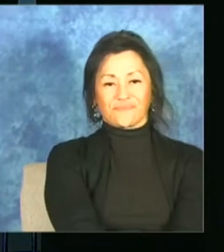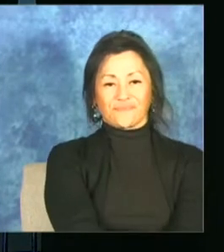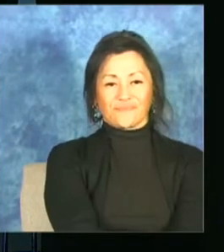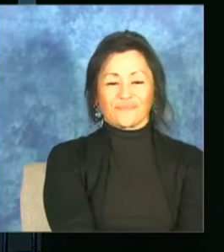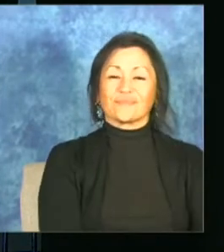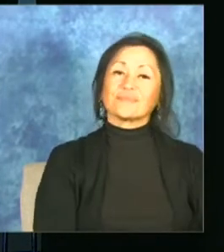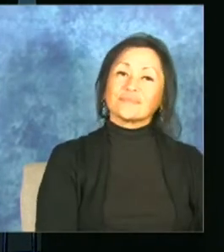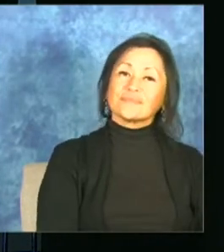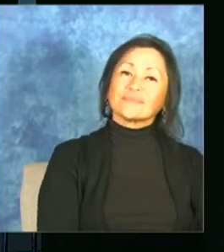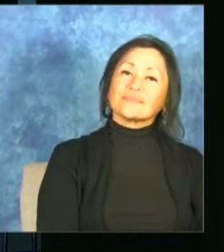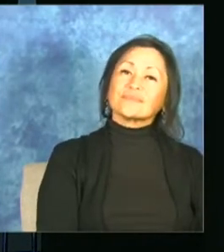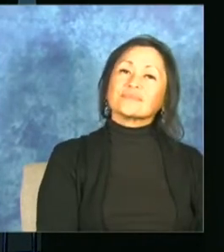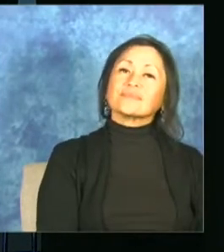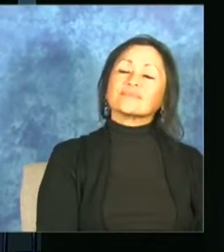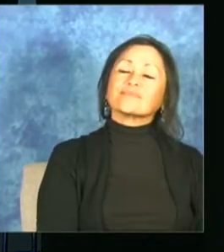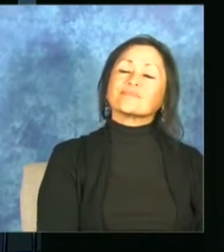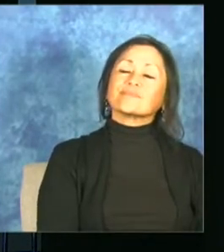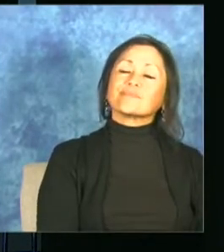that